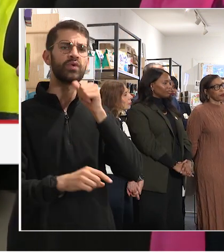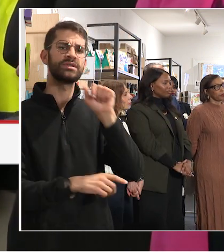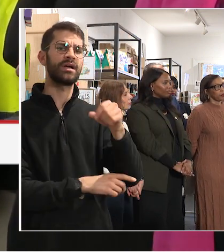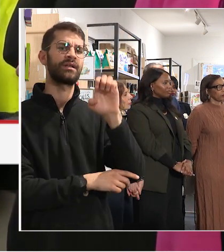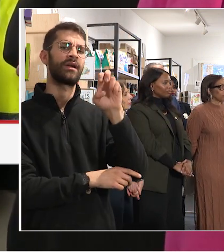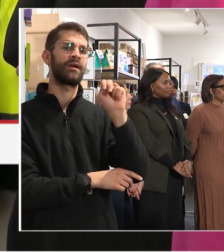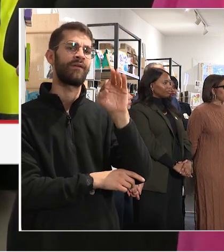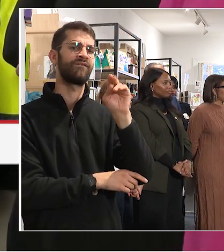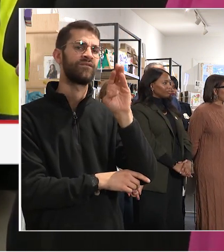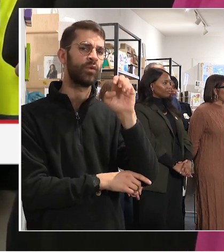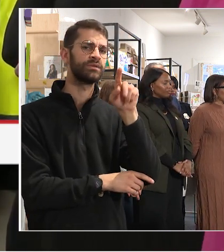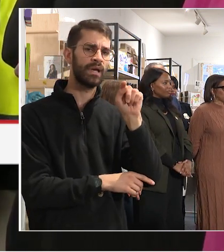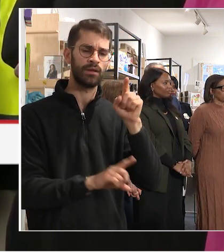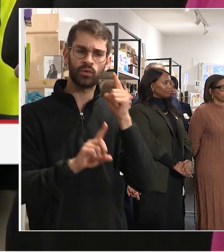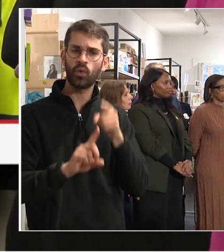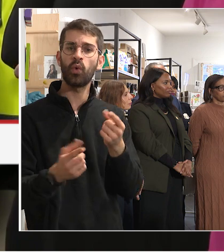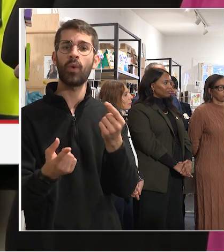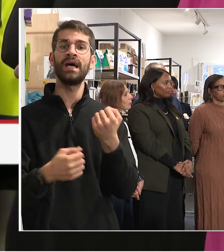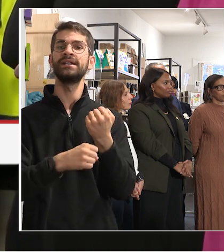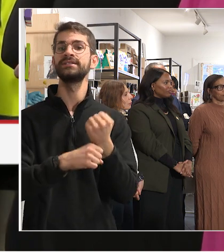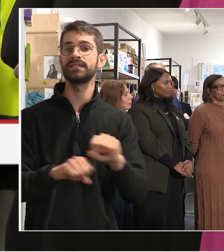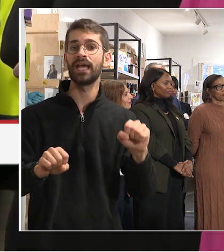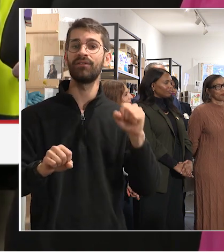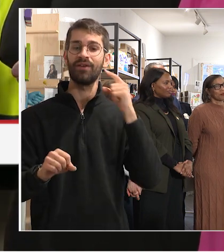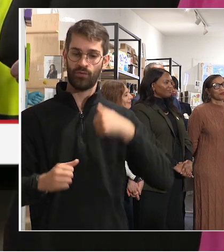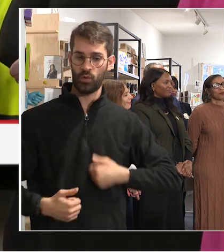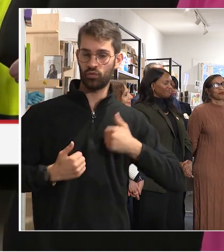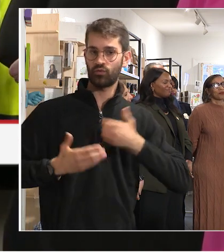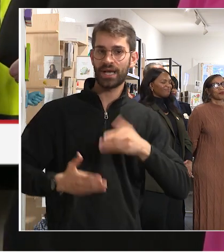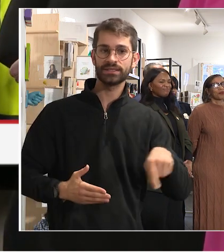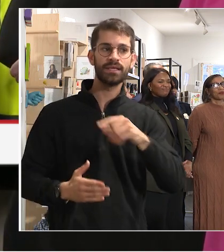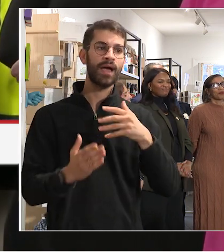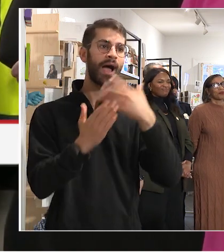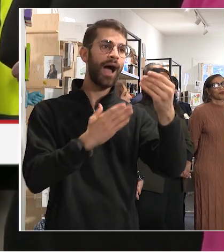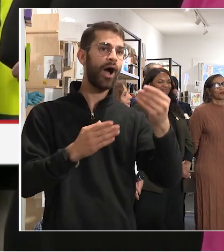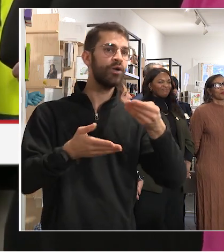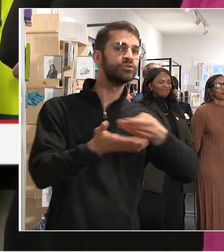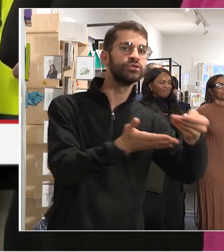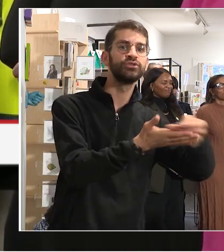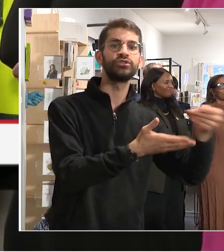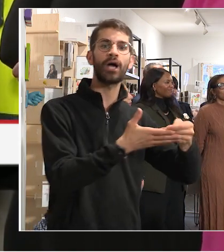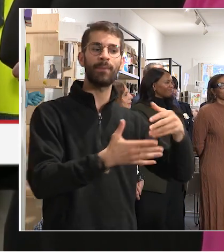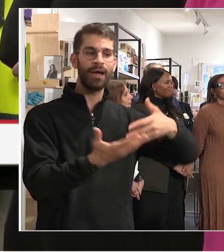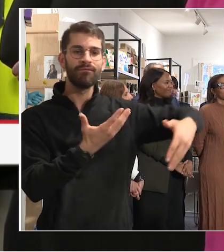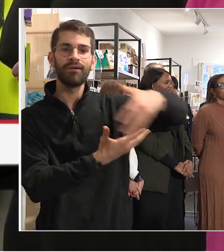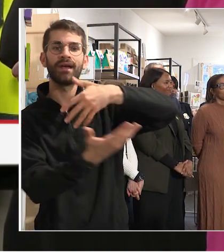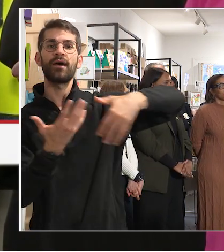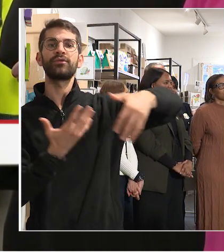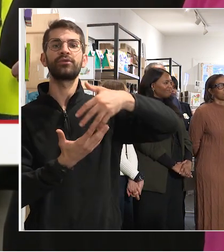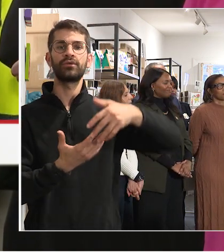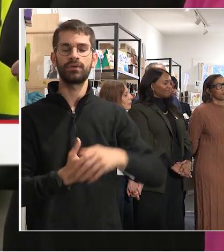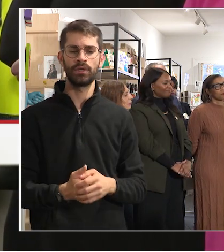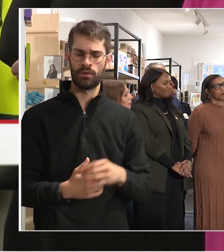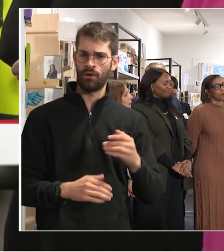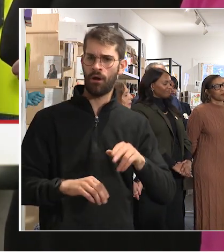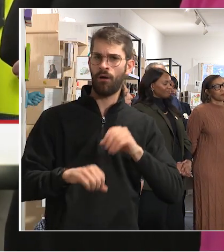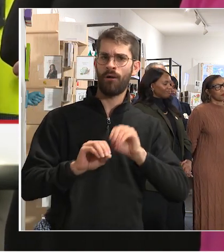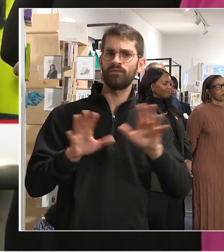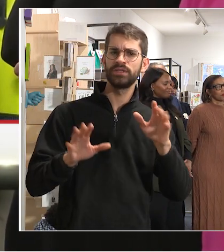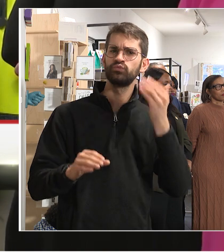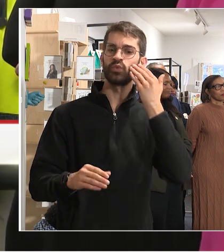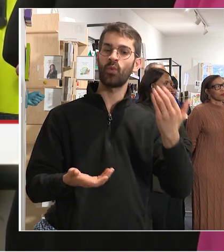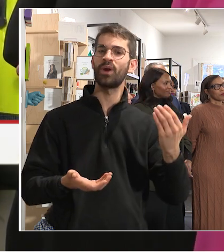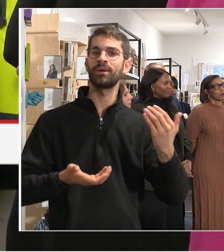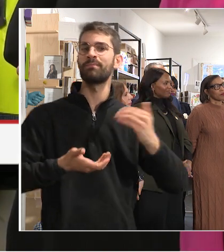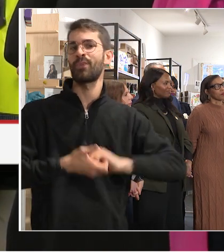people in our city feel safe when we go to shop and gather and enjoy this season. Of course, public safety is a partnership. We could